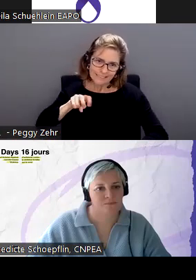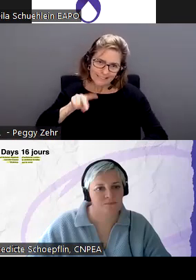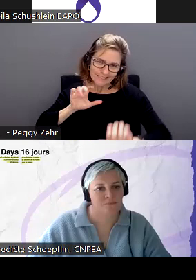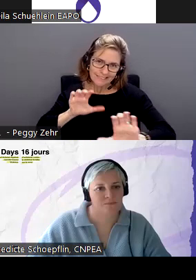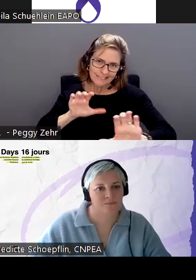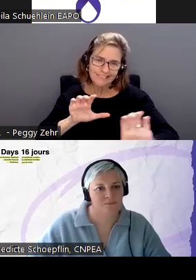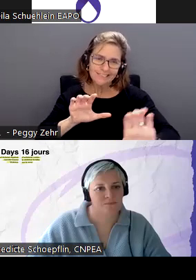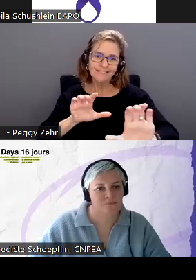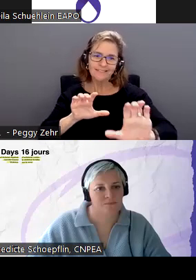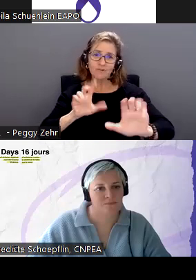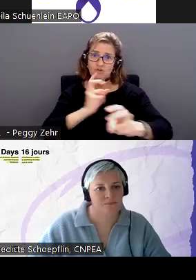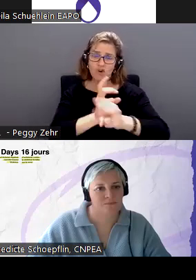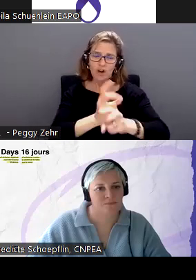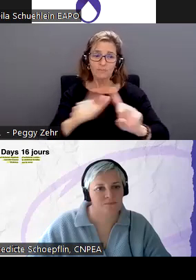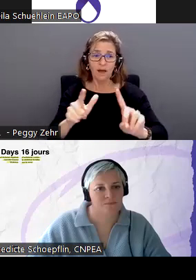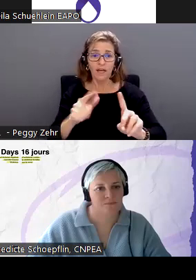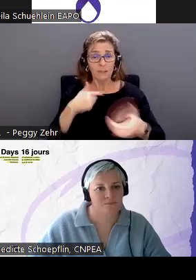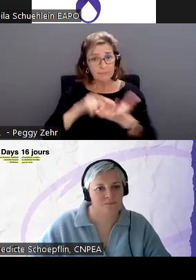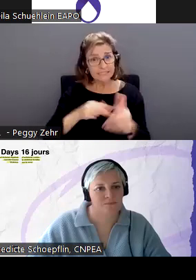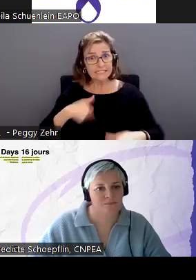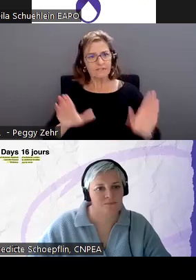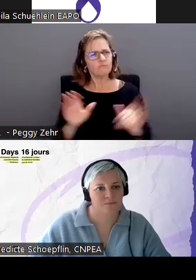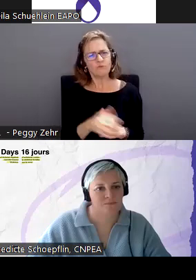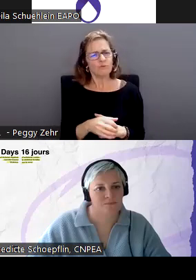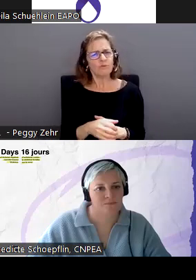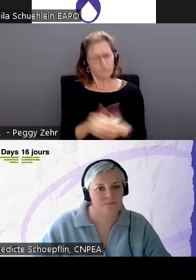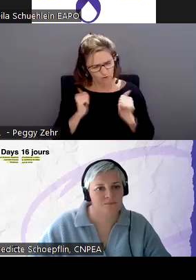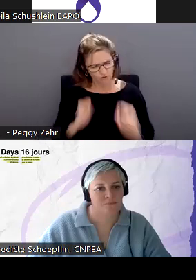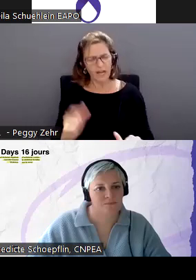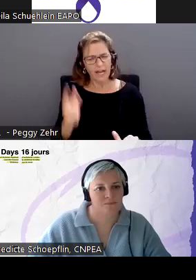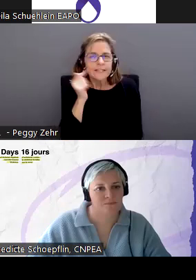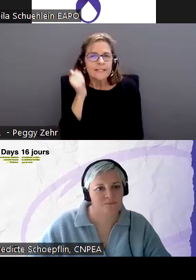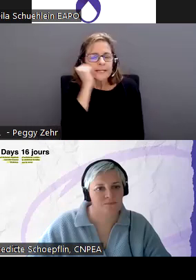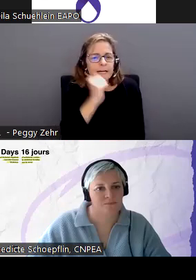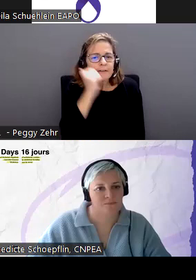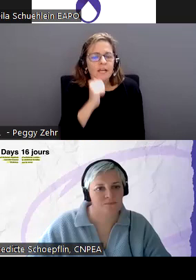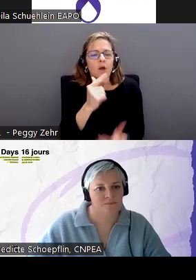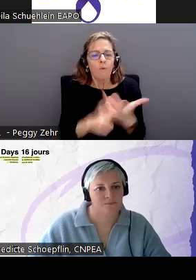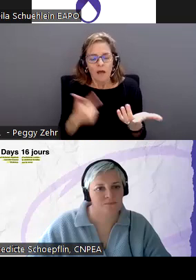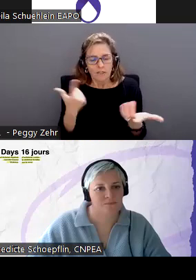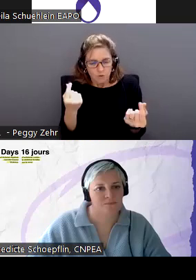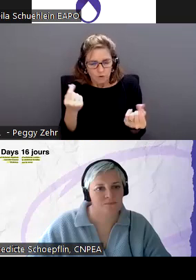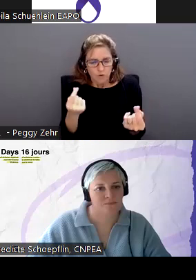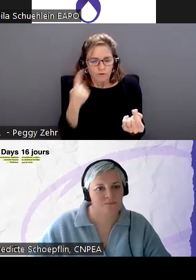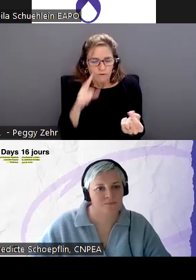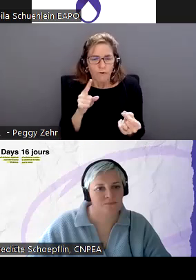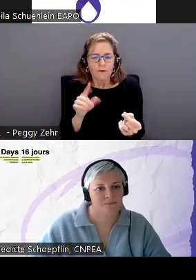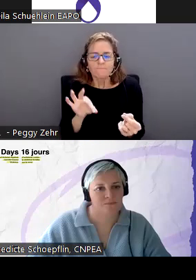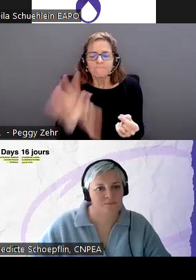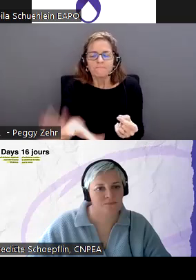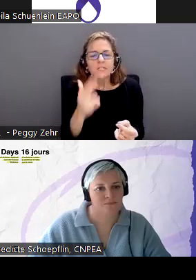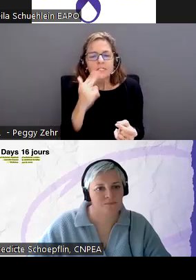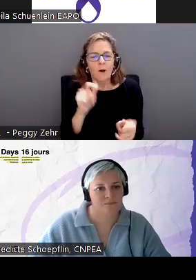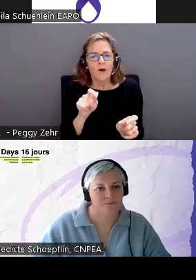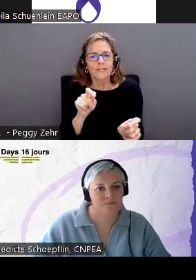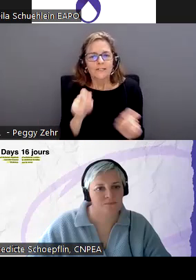trying, of thinking about things that we can do on a daily basis that do make a difference. So these